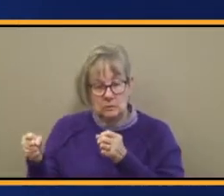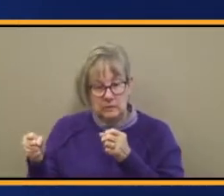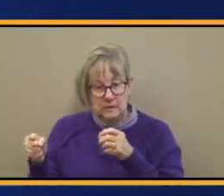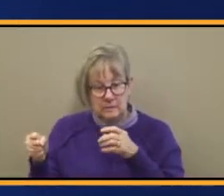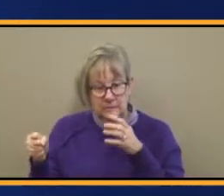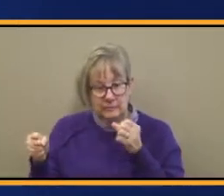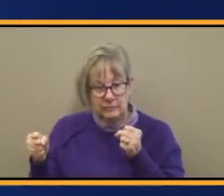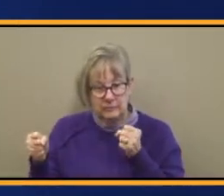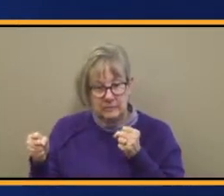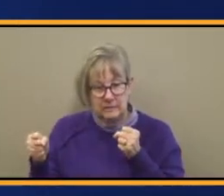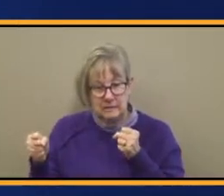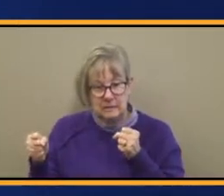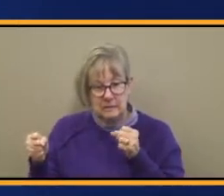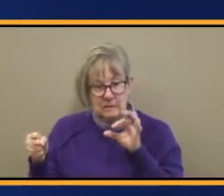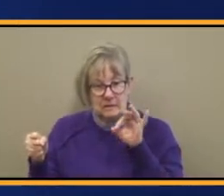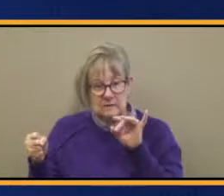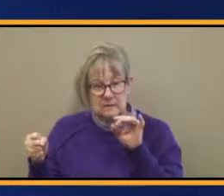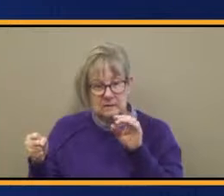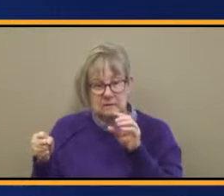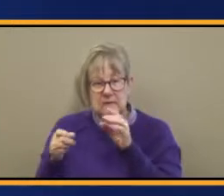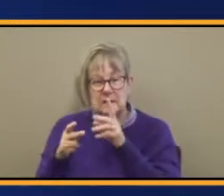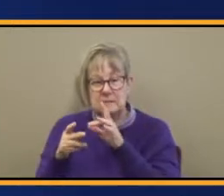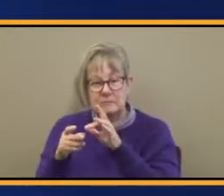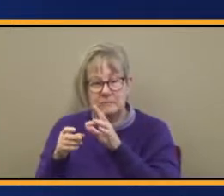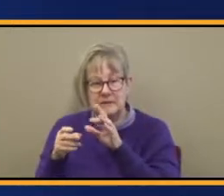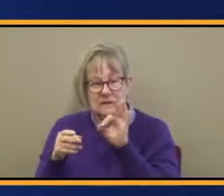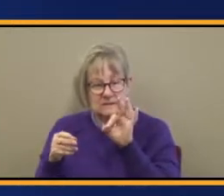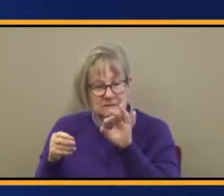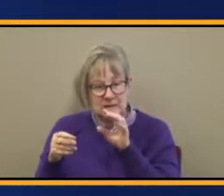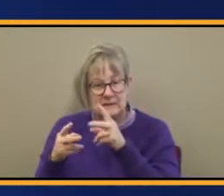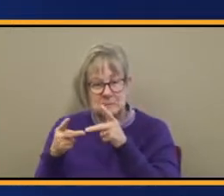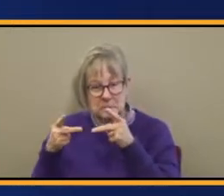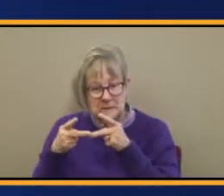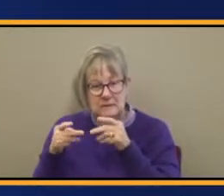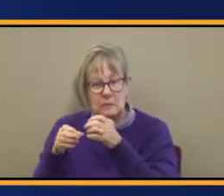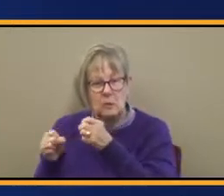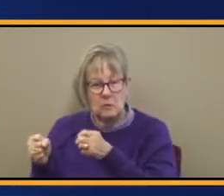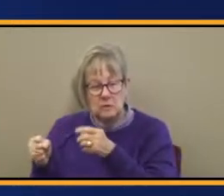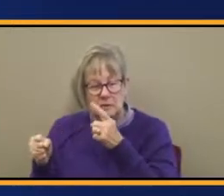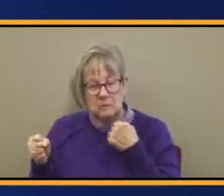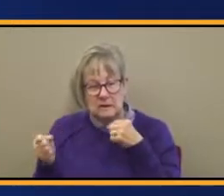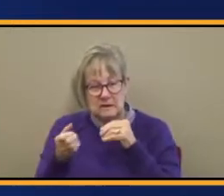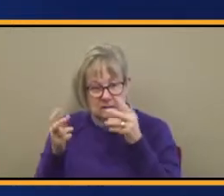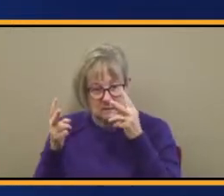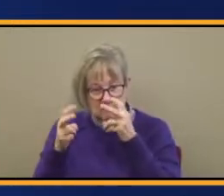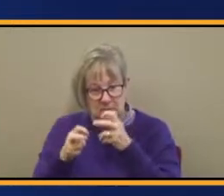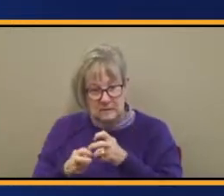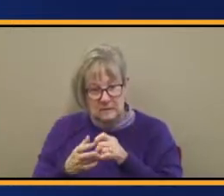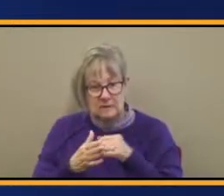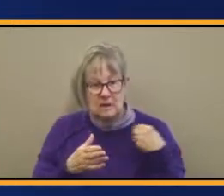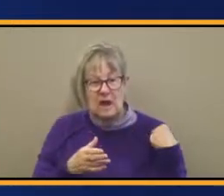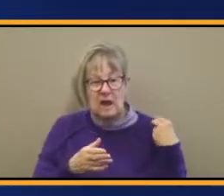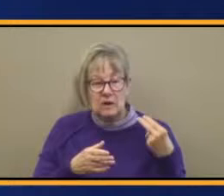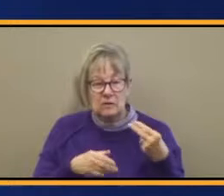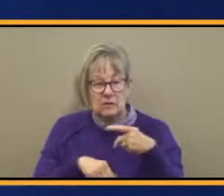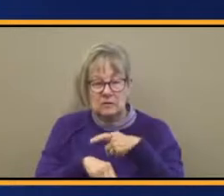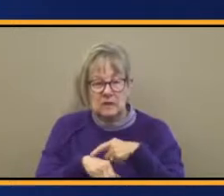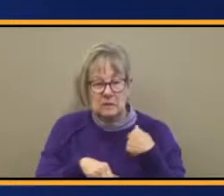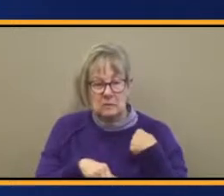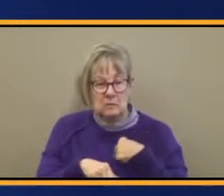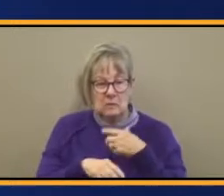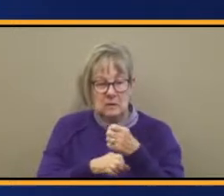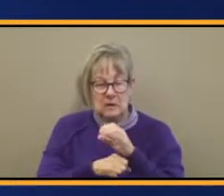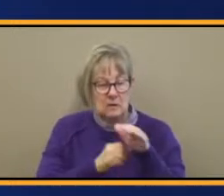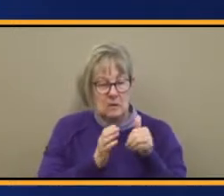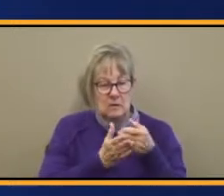a restricted fund to hold it as a placeholder, so we can draw down as we are awarded, because this is really a historic time where we're getting all